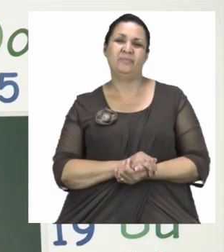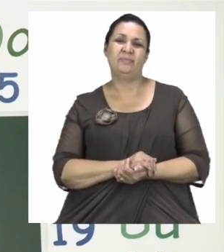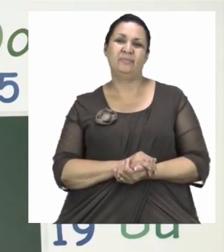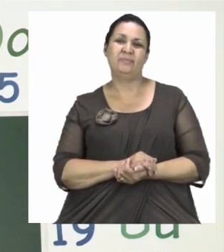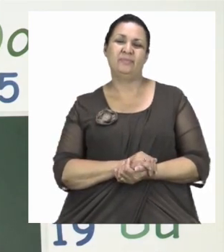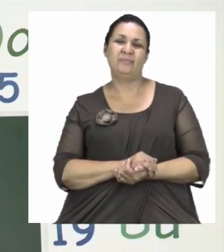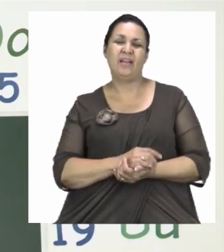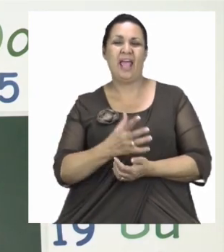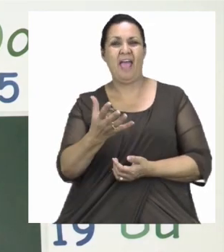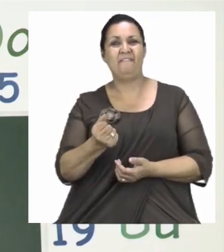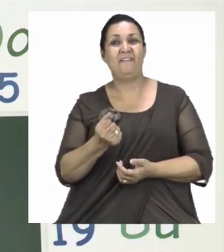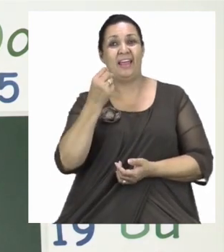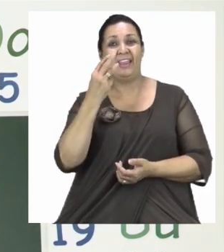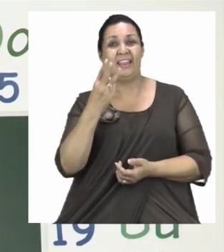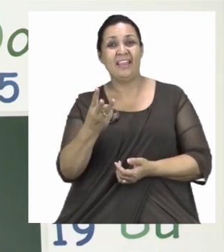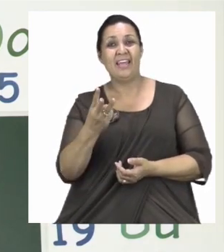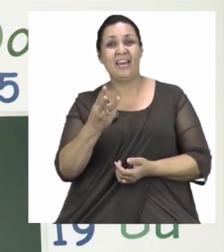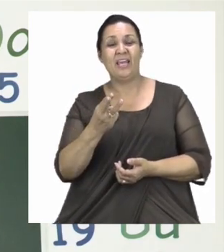blue sweets.